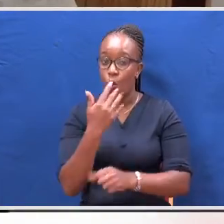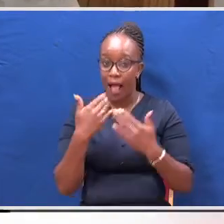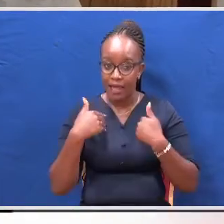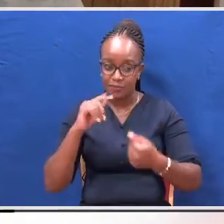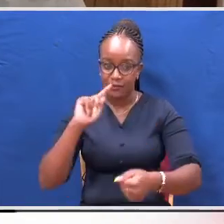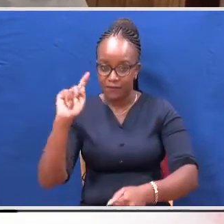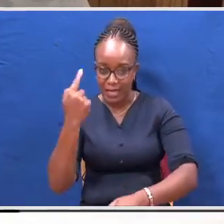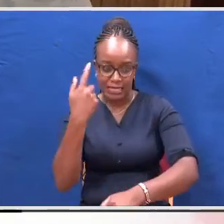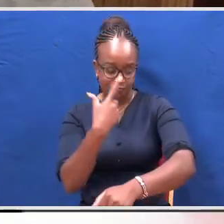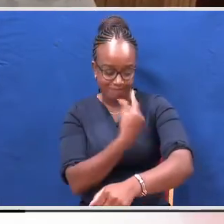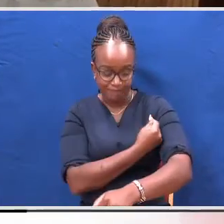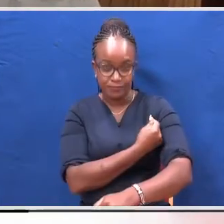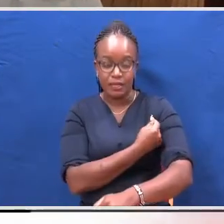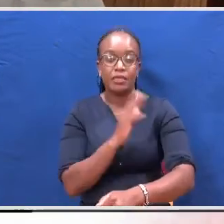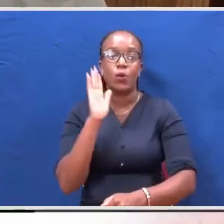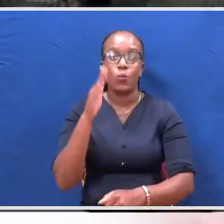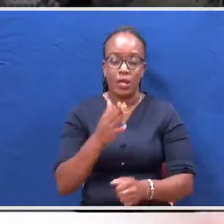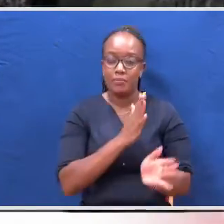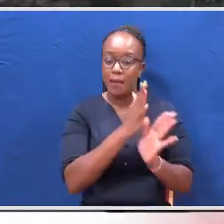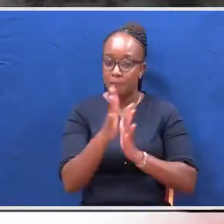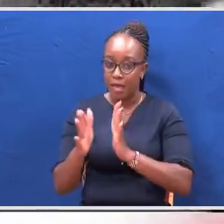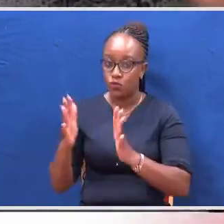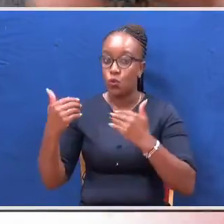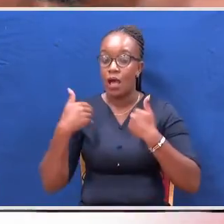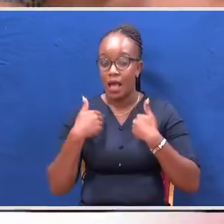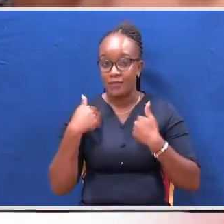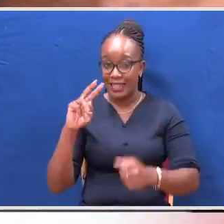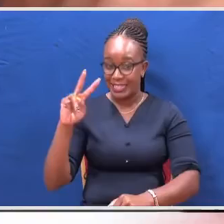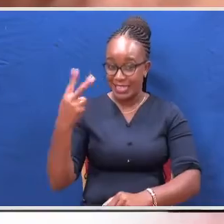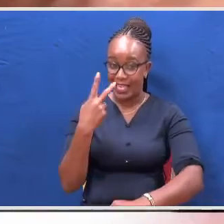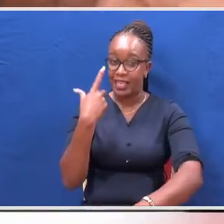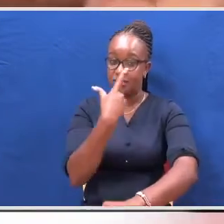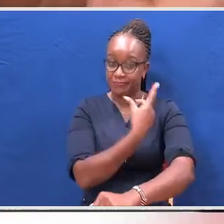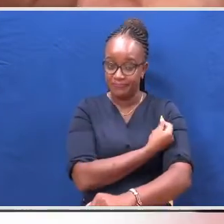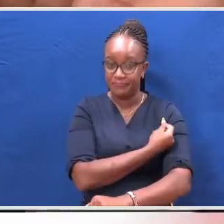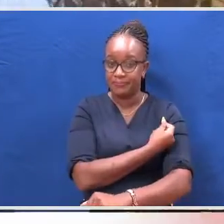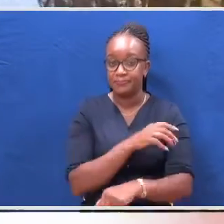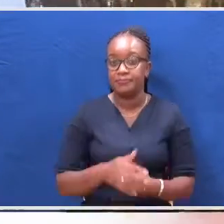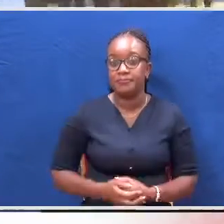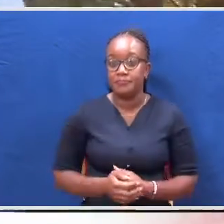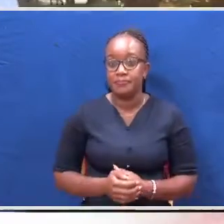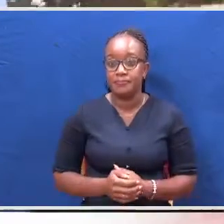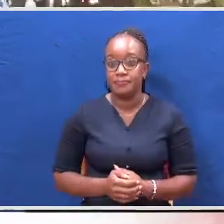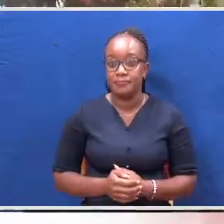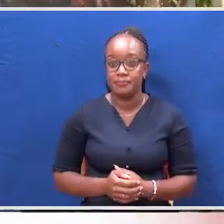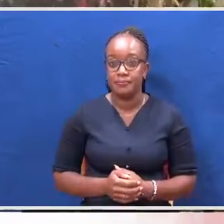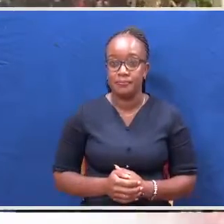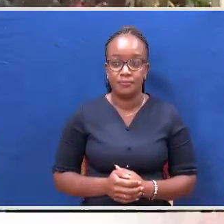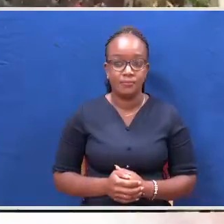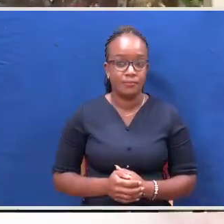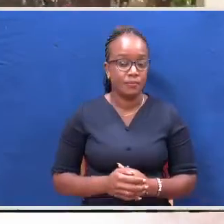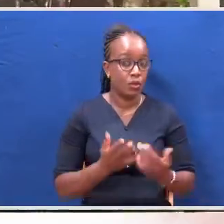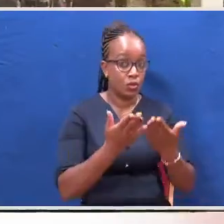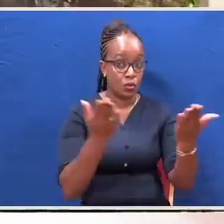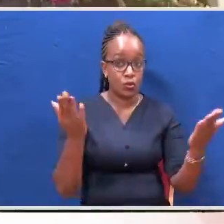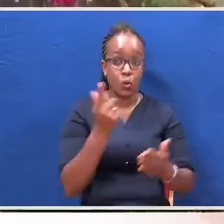Sputnik vaccine that arrangements will be made to ensure they receive a second dose. Those who took the Sputnik